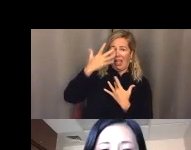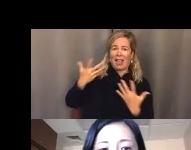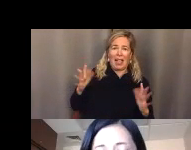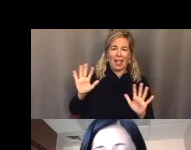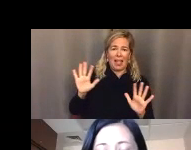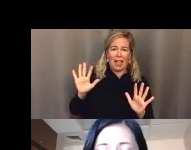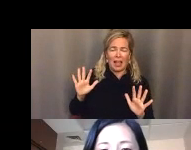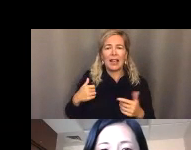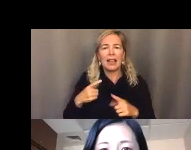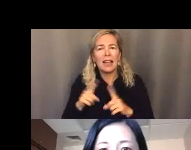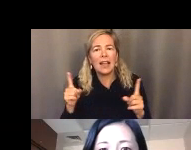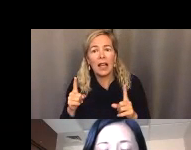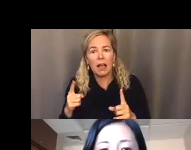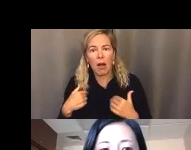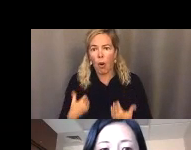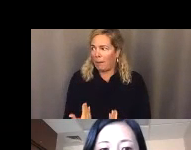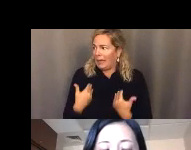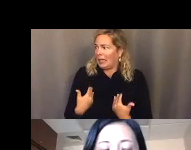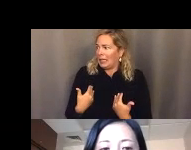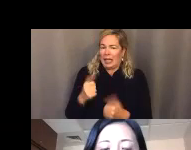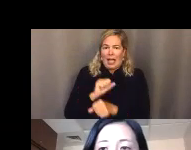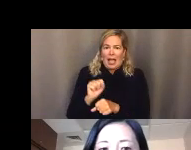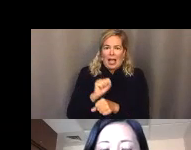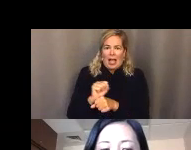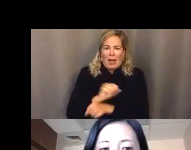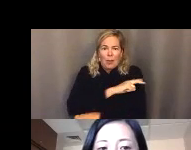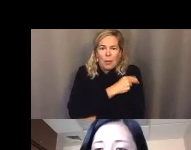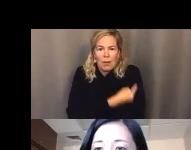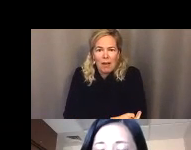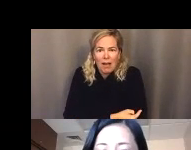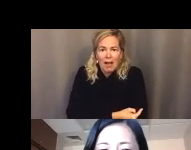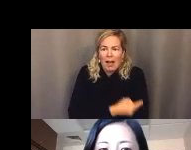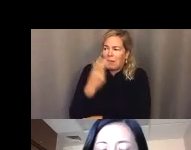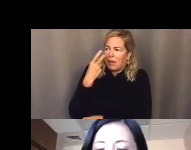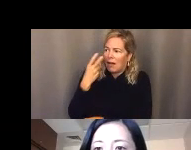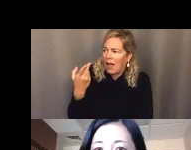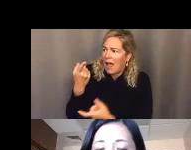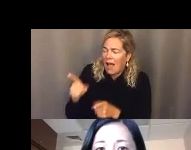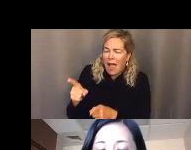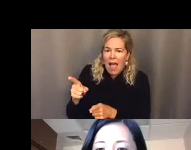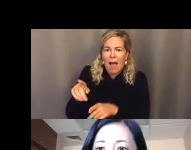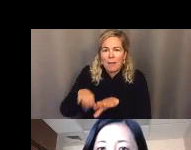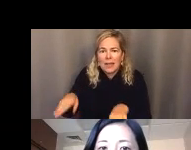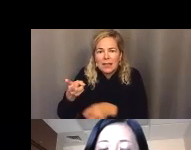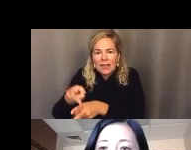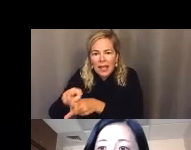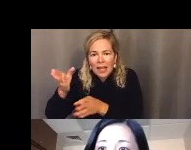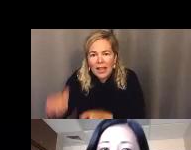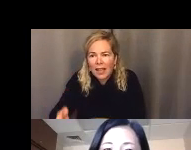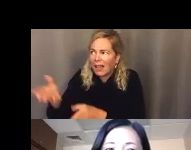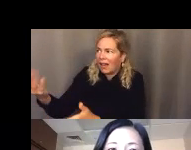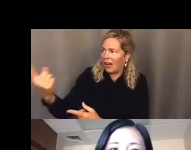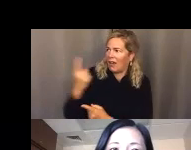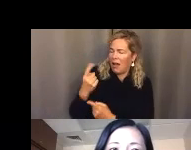that I would bring COVID-19 given that I'm a healthcare worker, and then again, the lack of flexibility in my work arrangements. Next